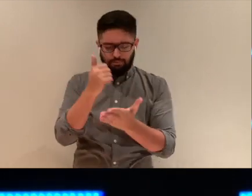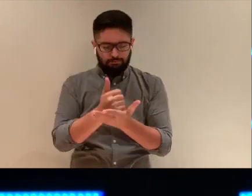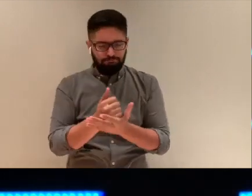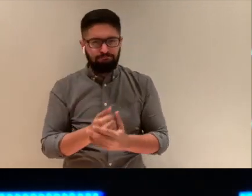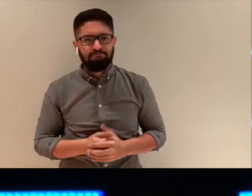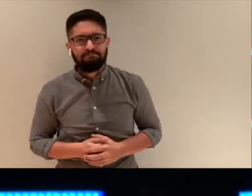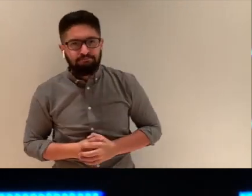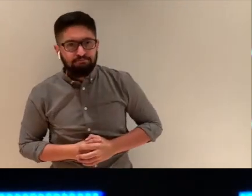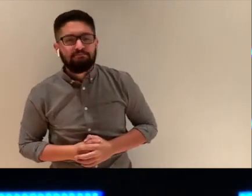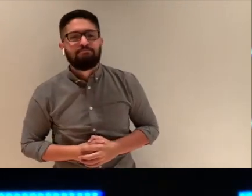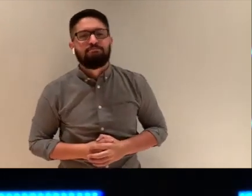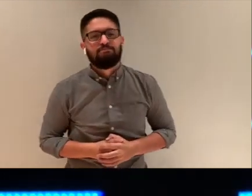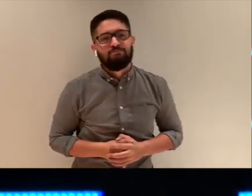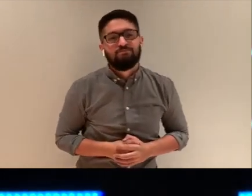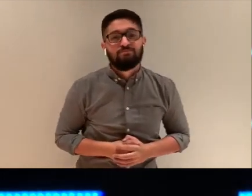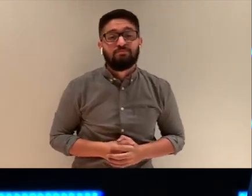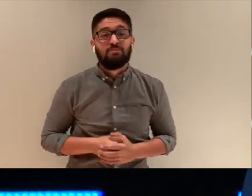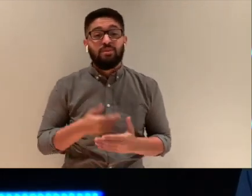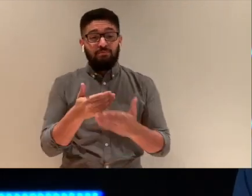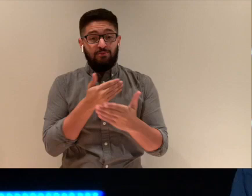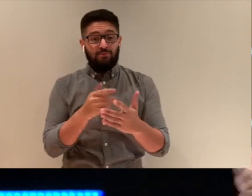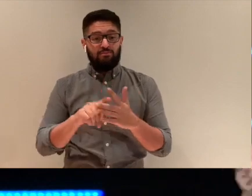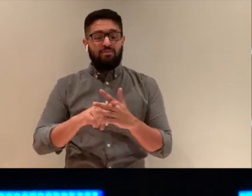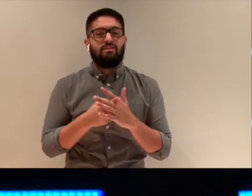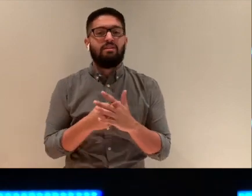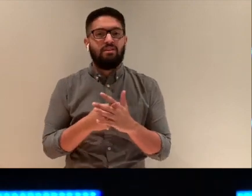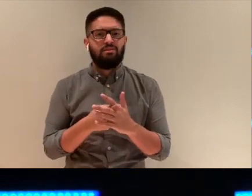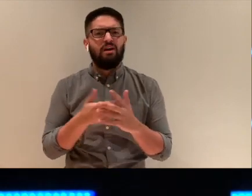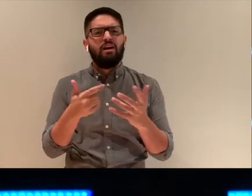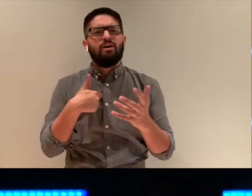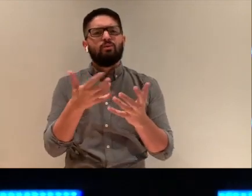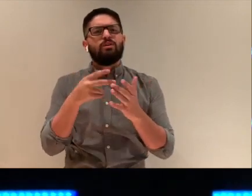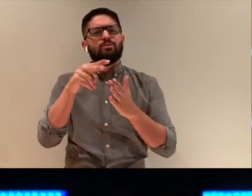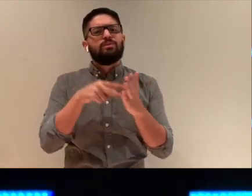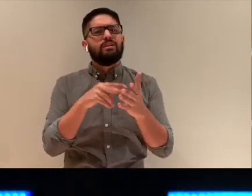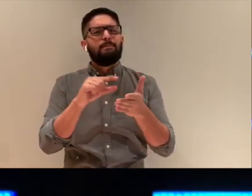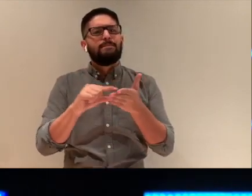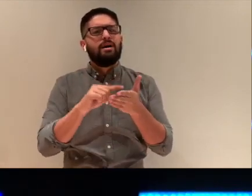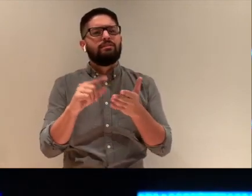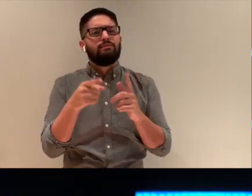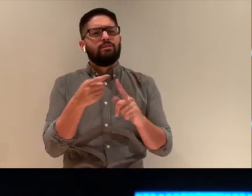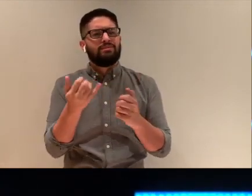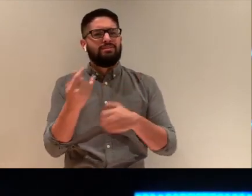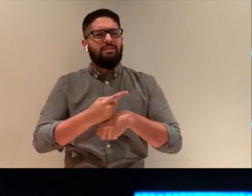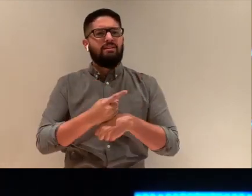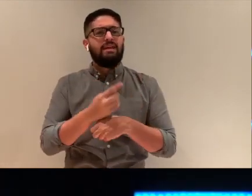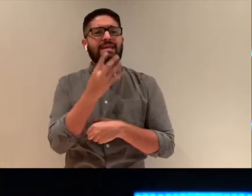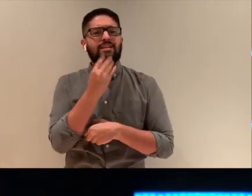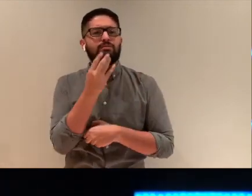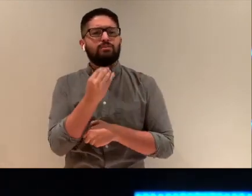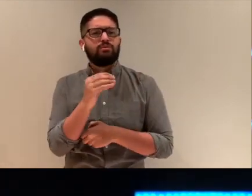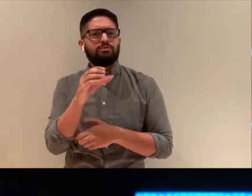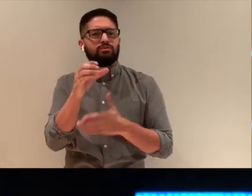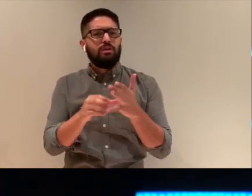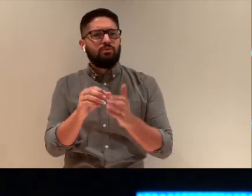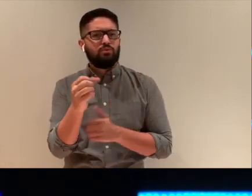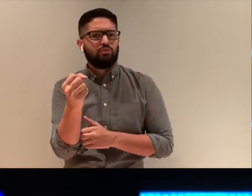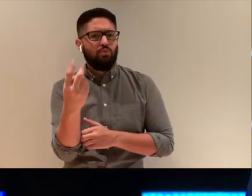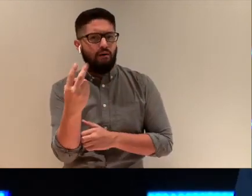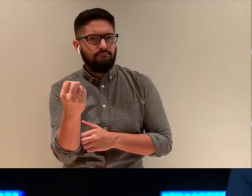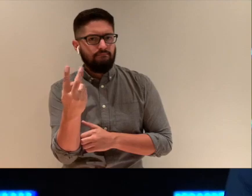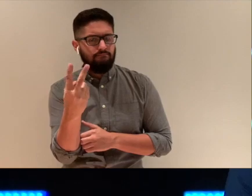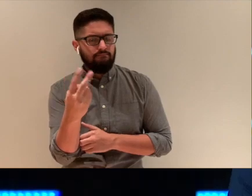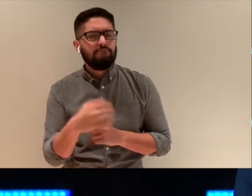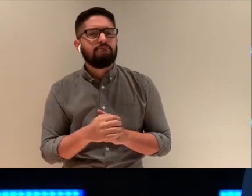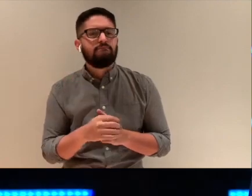pray. Amen. Well, you know, before we begin, let me just read to you the passage for today. It's found in Hebrews